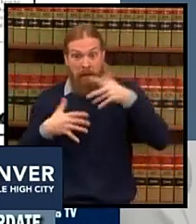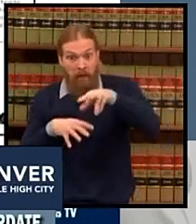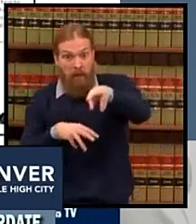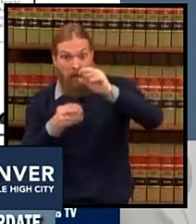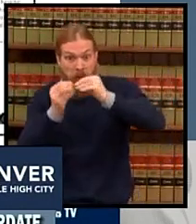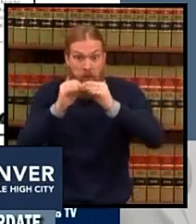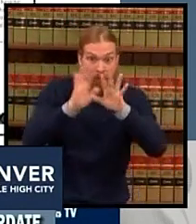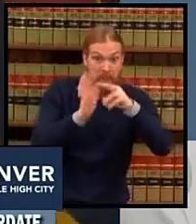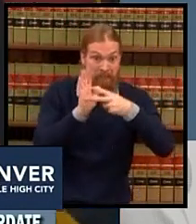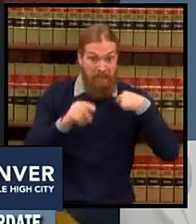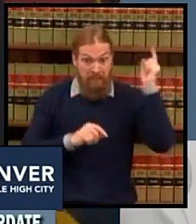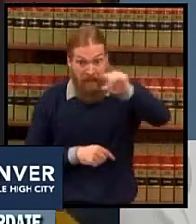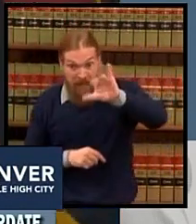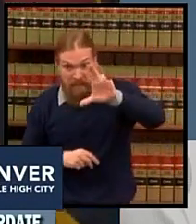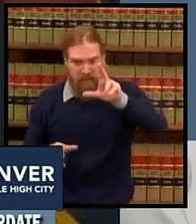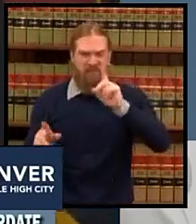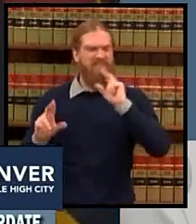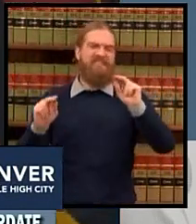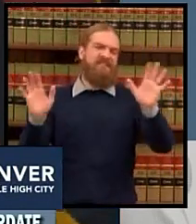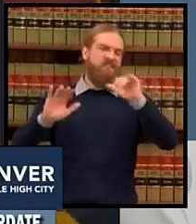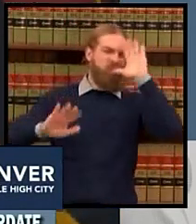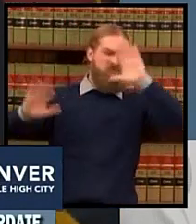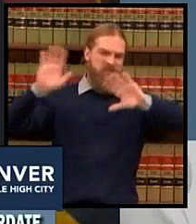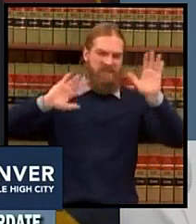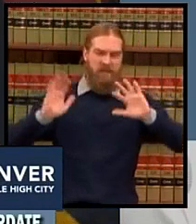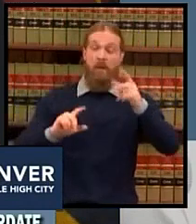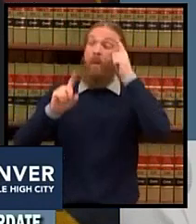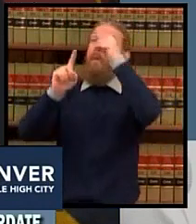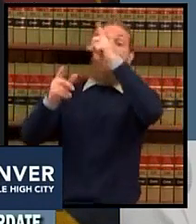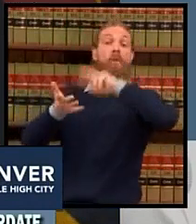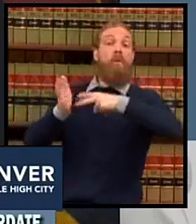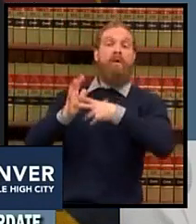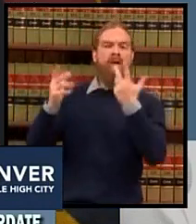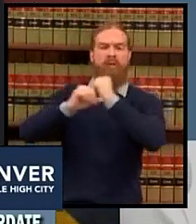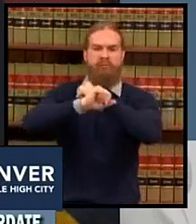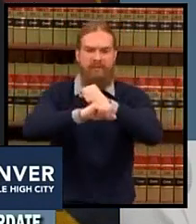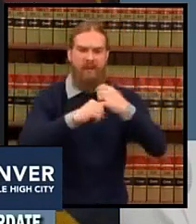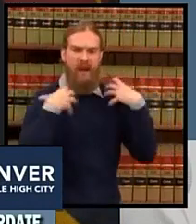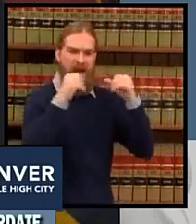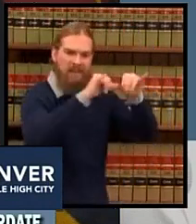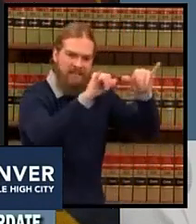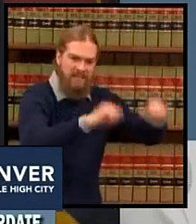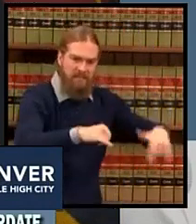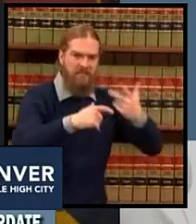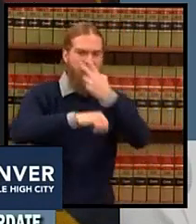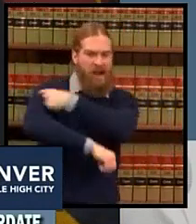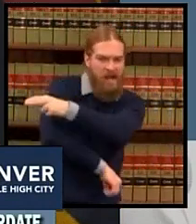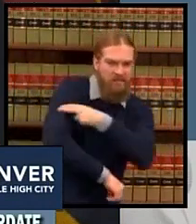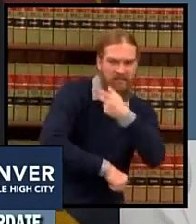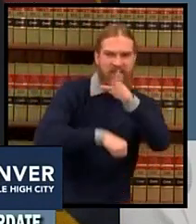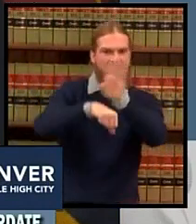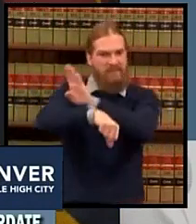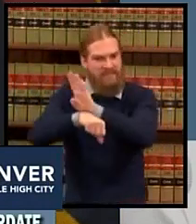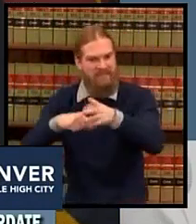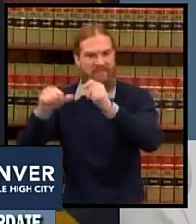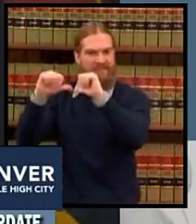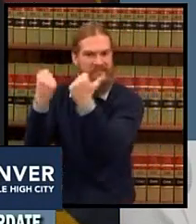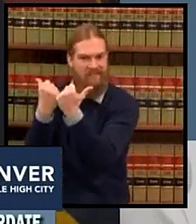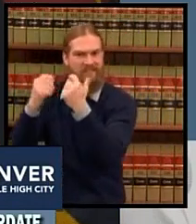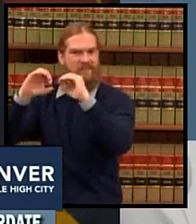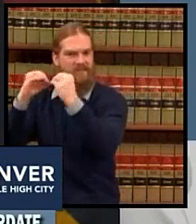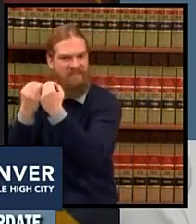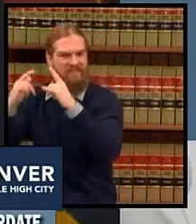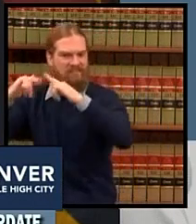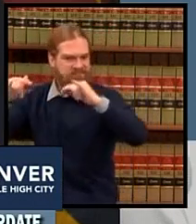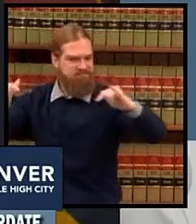our residents, protecting our hospital systems, and protecting our businesses and and just all those things that we have to contend with, but with public health